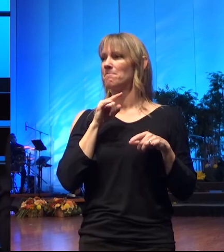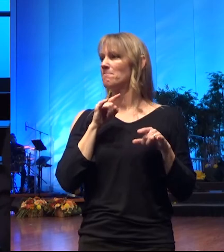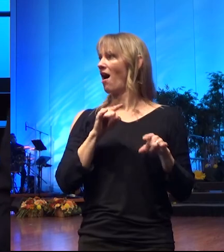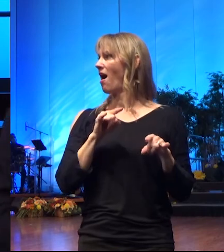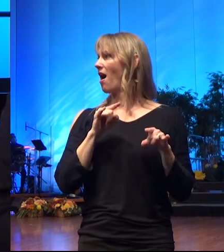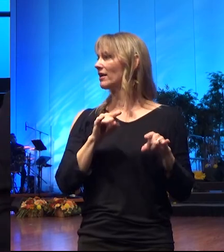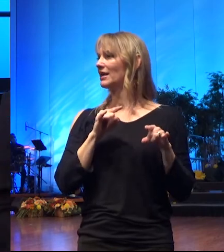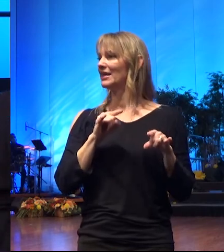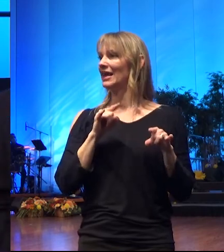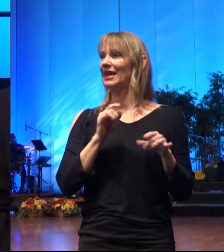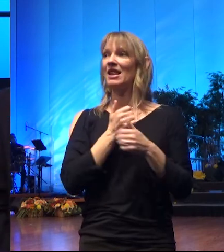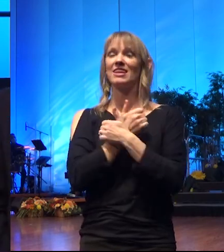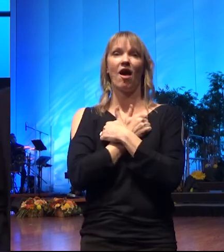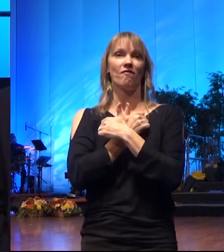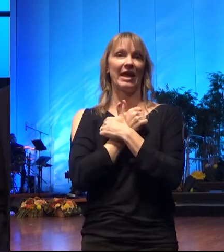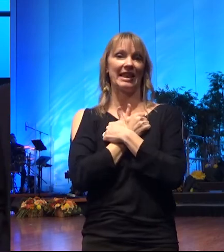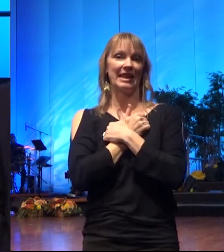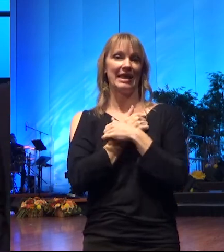There he is in the back.